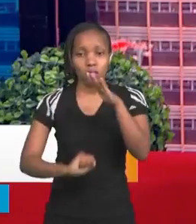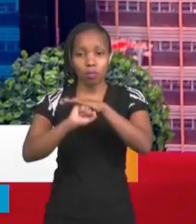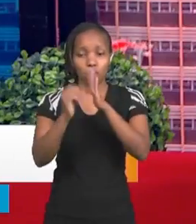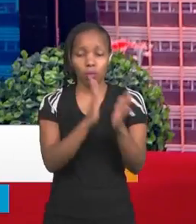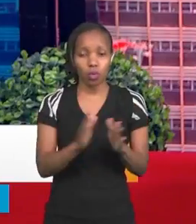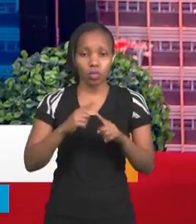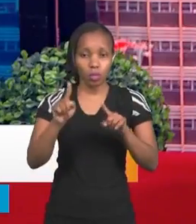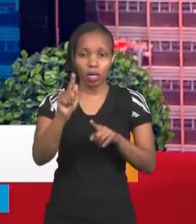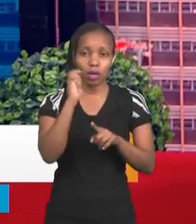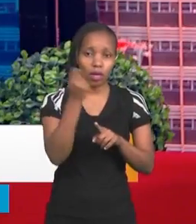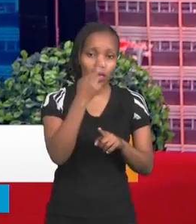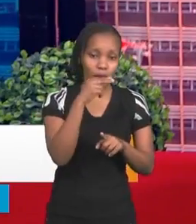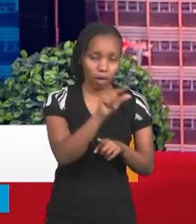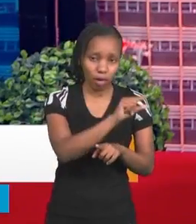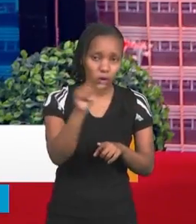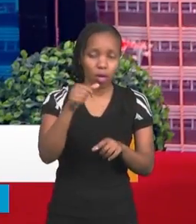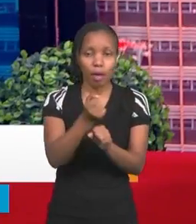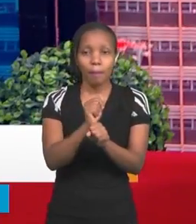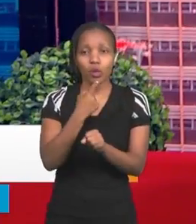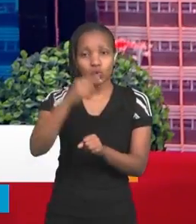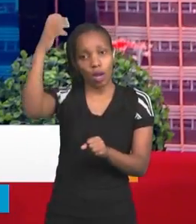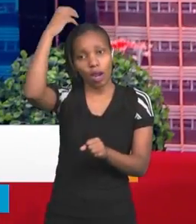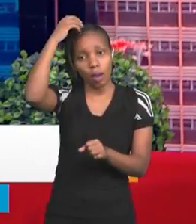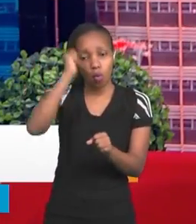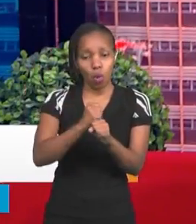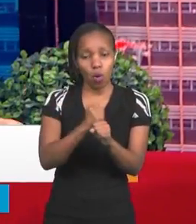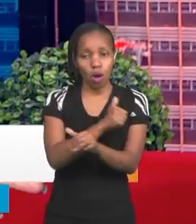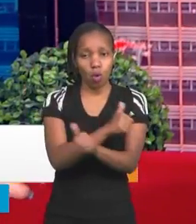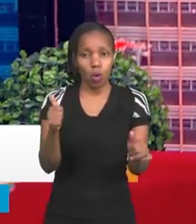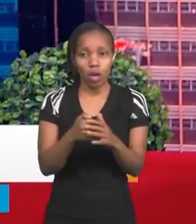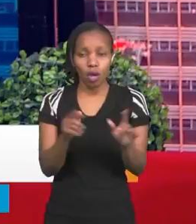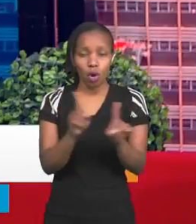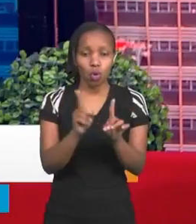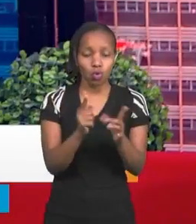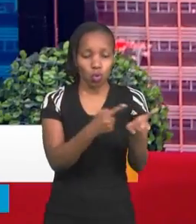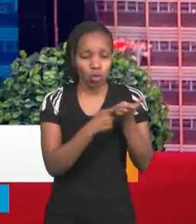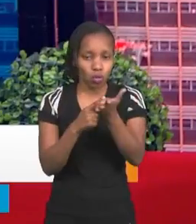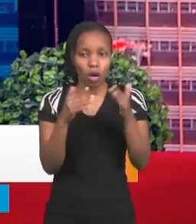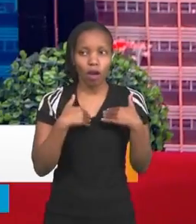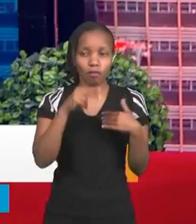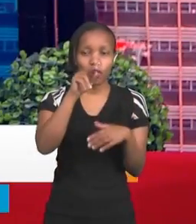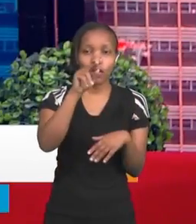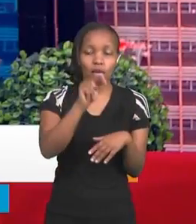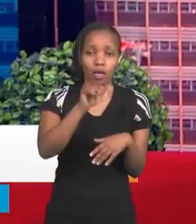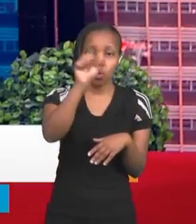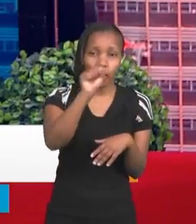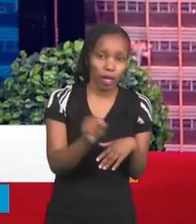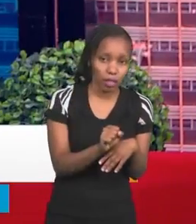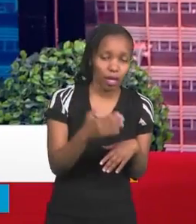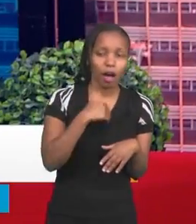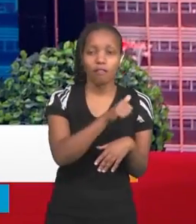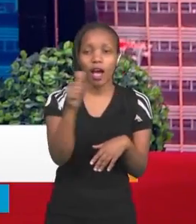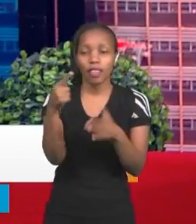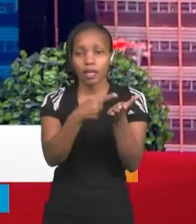we want to focus on ensuring that the Lamu facility is functional. We've had discussions with the NYS on the Miritini facility, which is still under